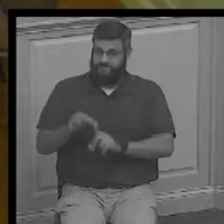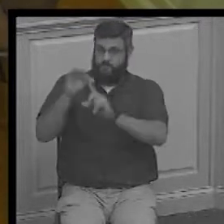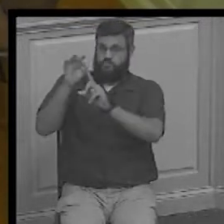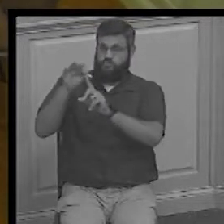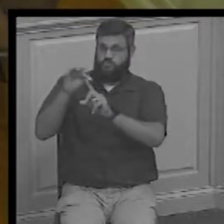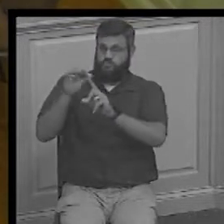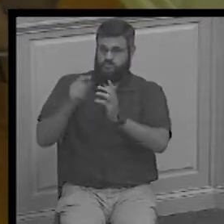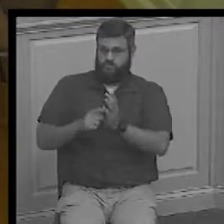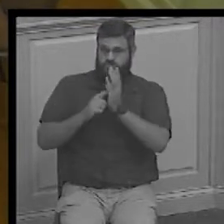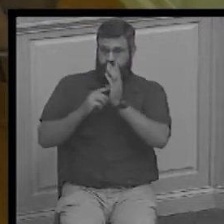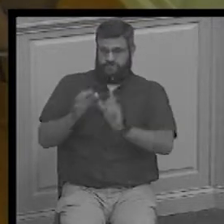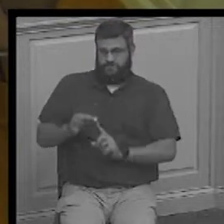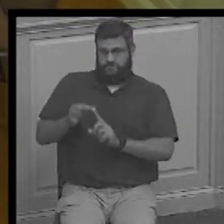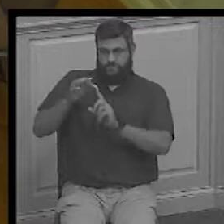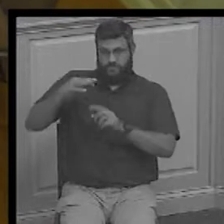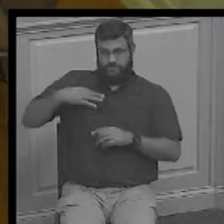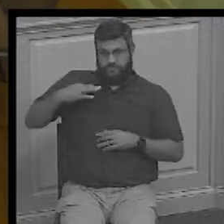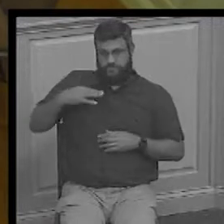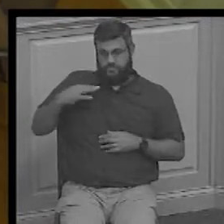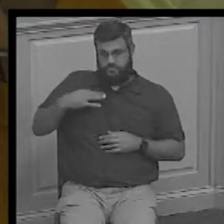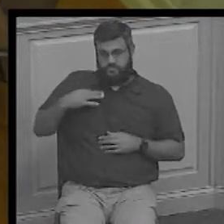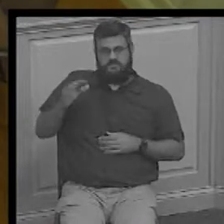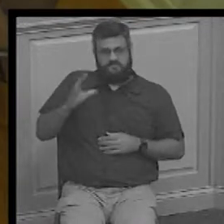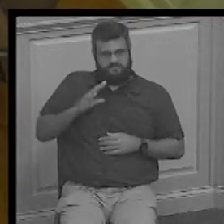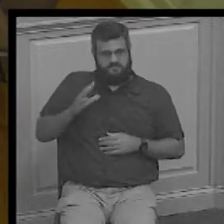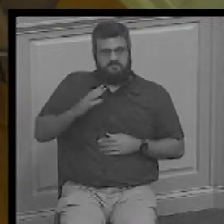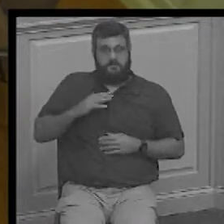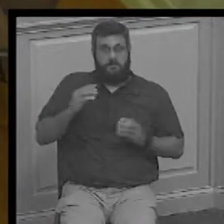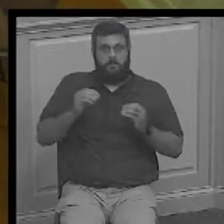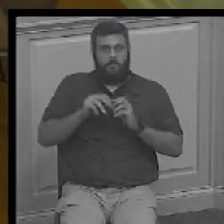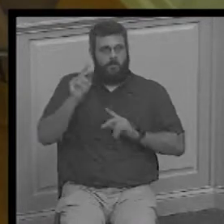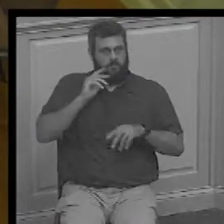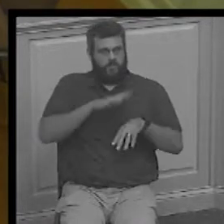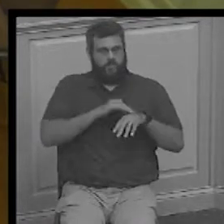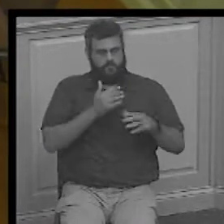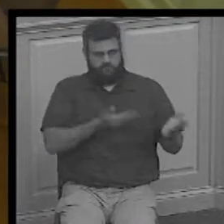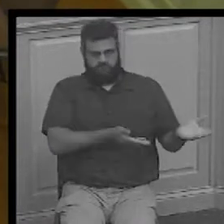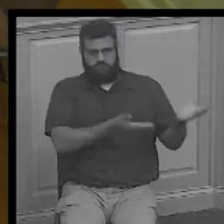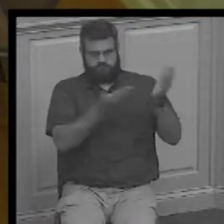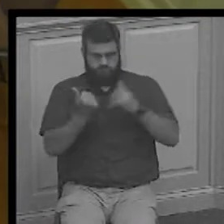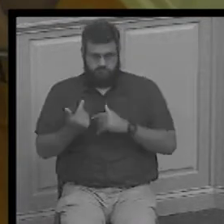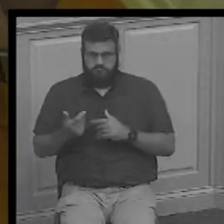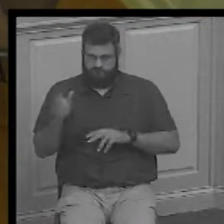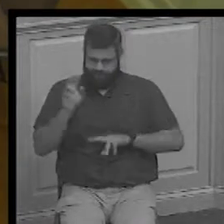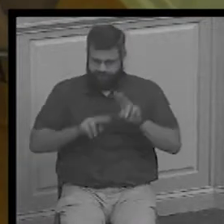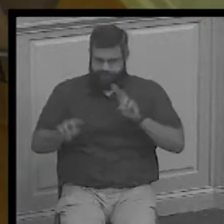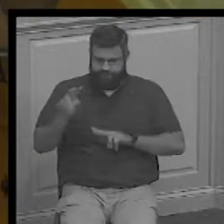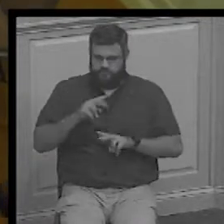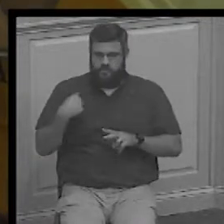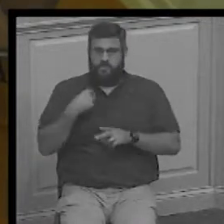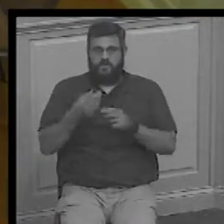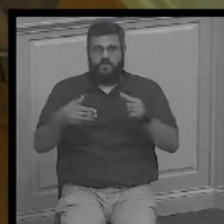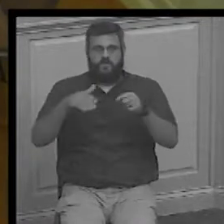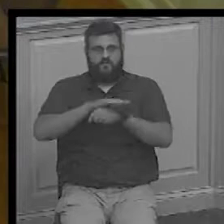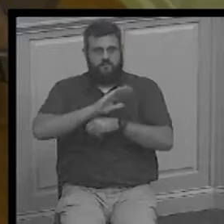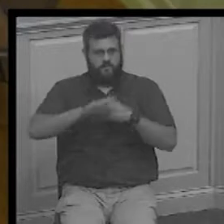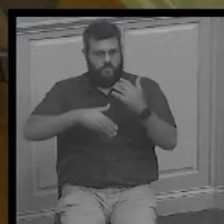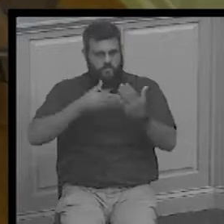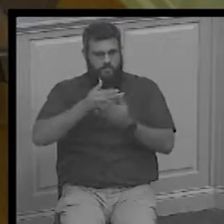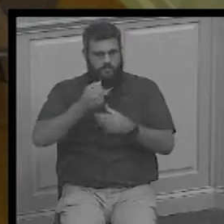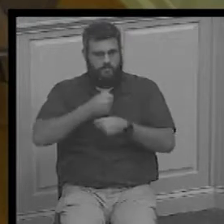might require a special application, then bringing in additional people. So we really did kind of cover all that and make suggestions.